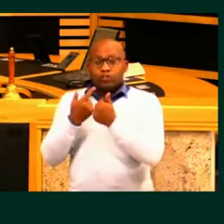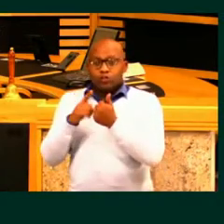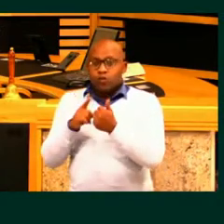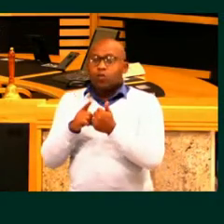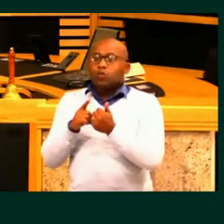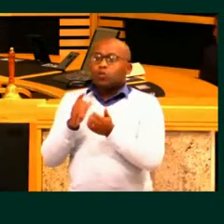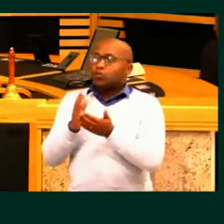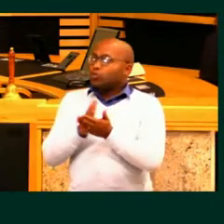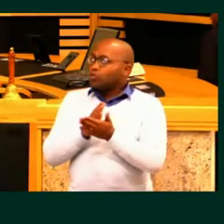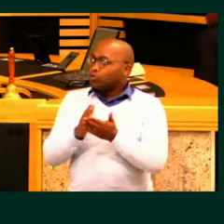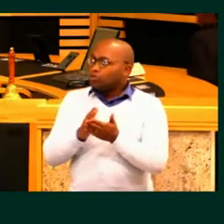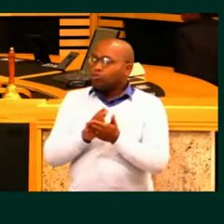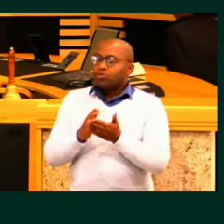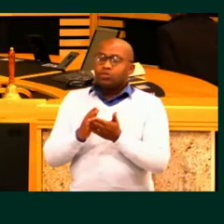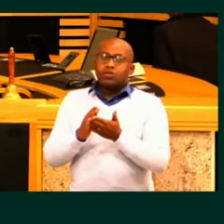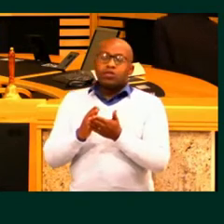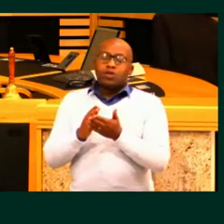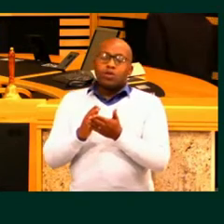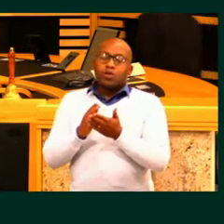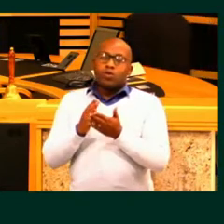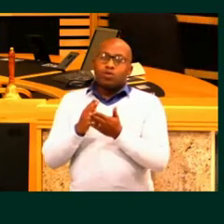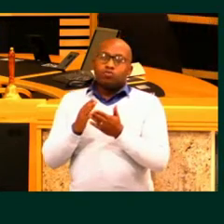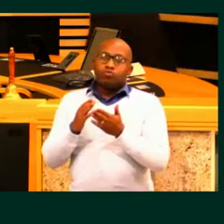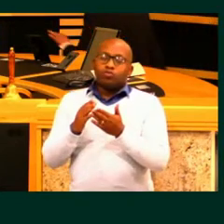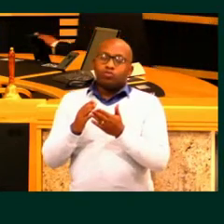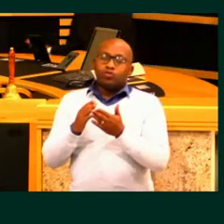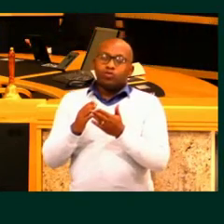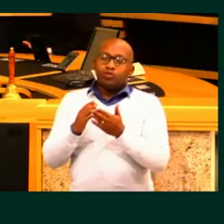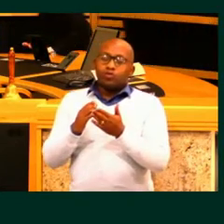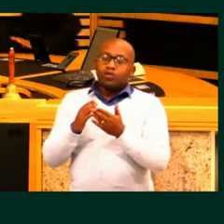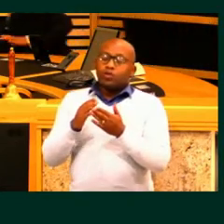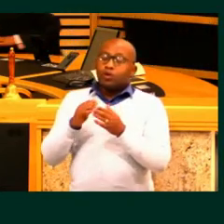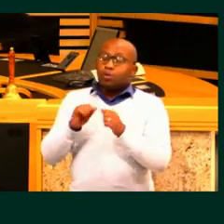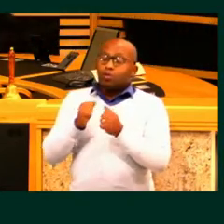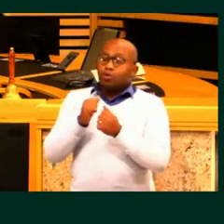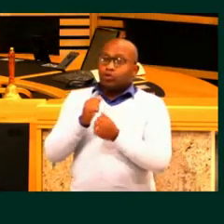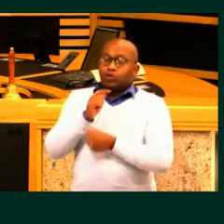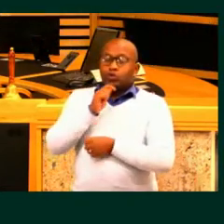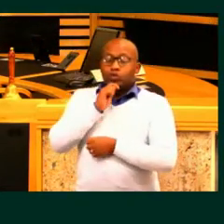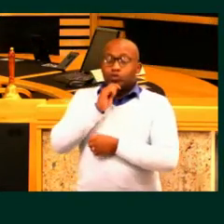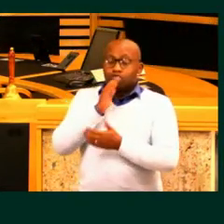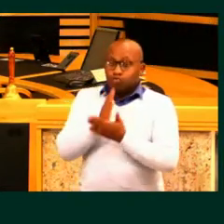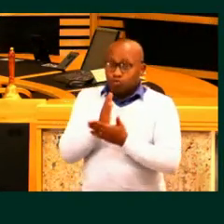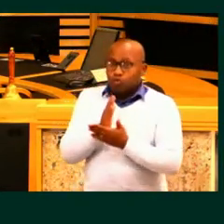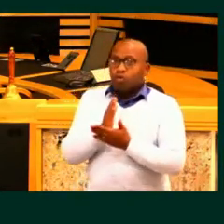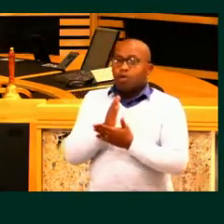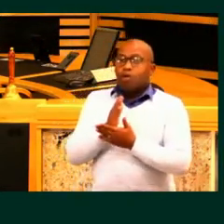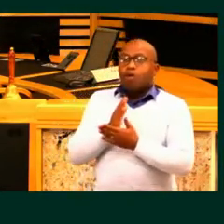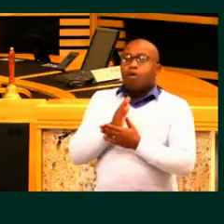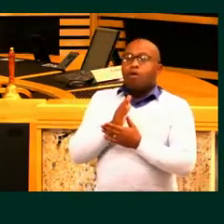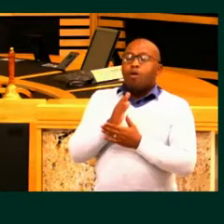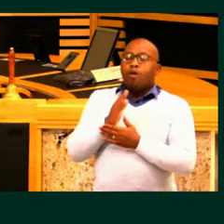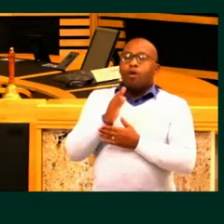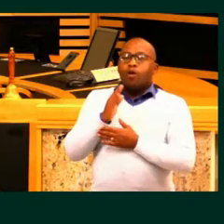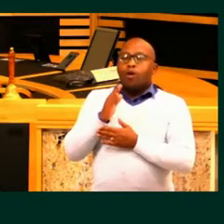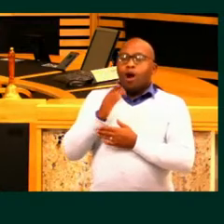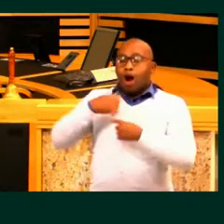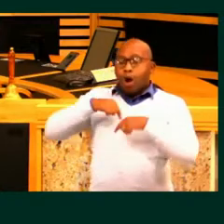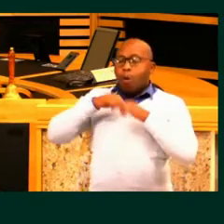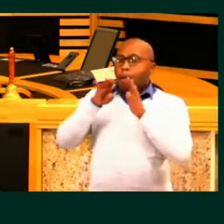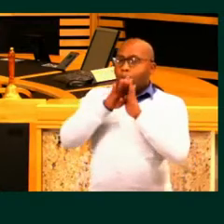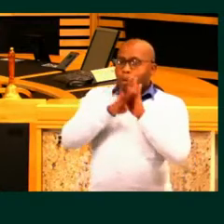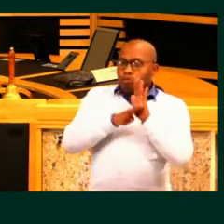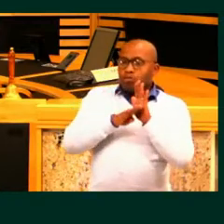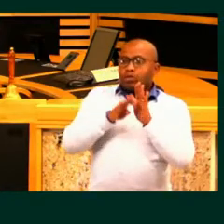in reality by ensuring that through our policies and programs the citizens rap the benefit of